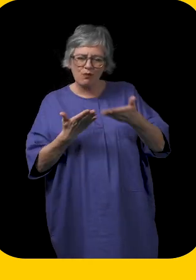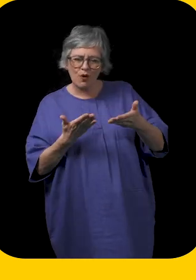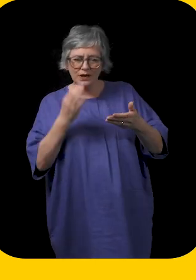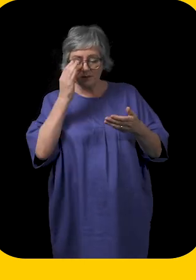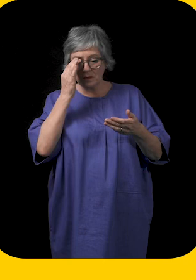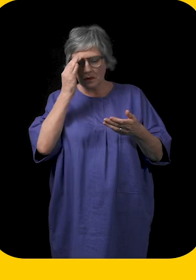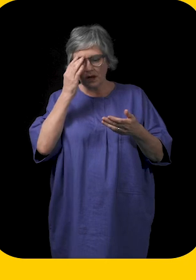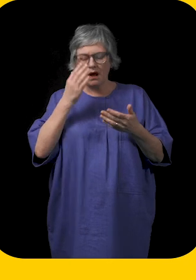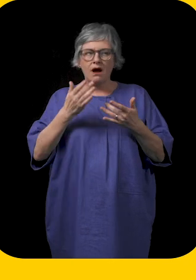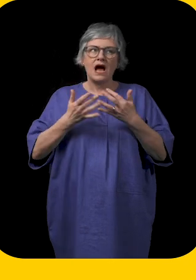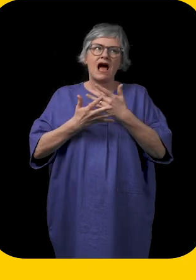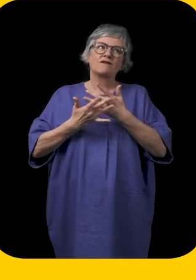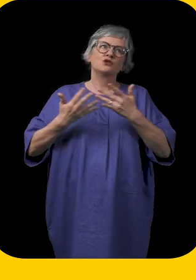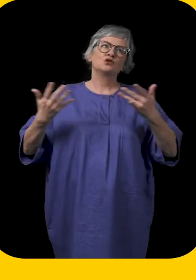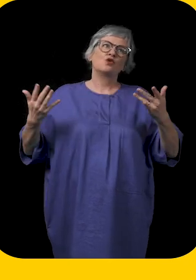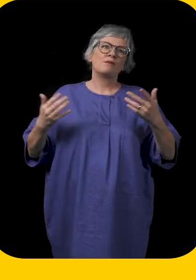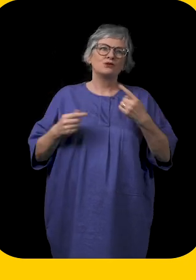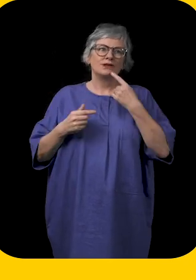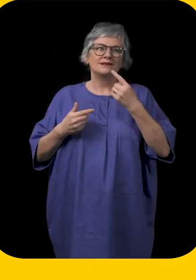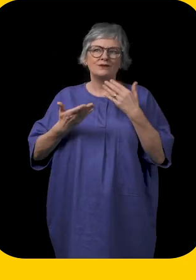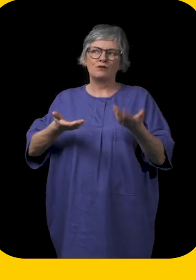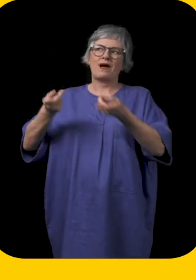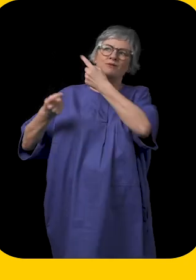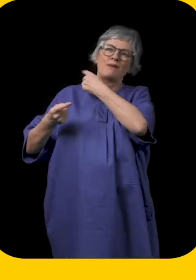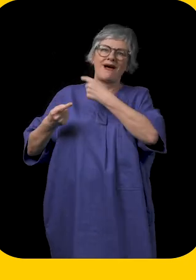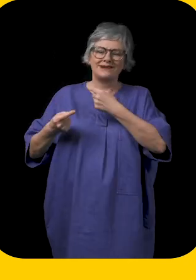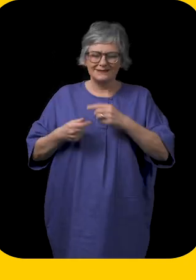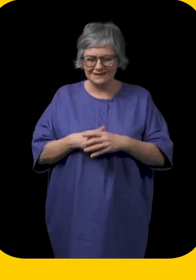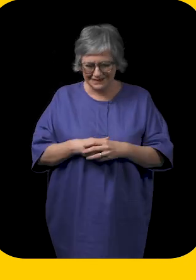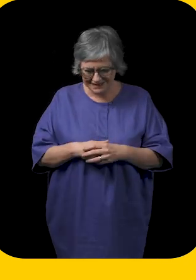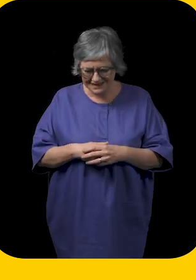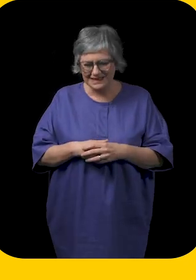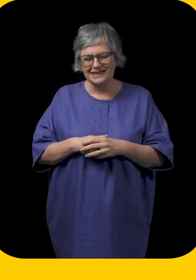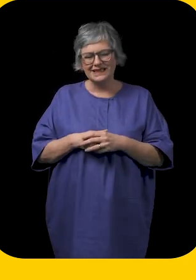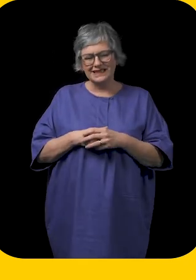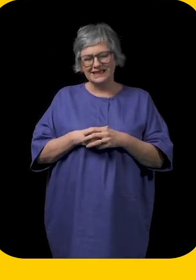and poems? Oh, I have so much to say to my past self.